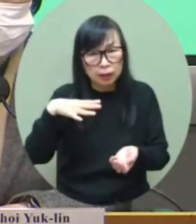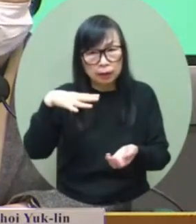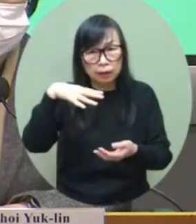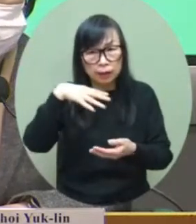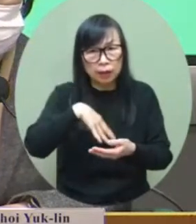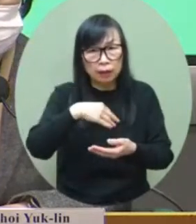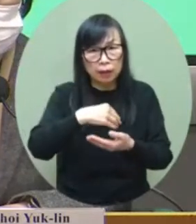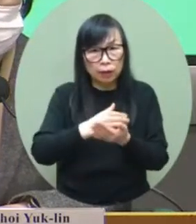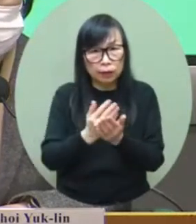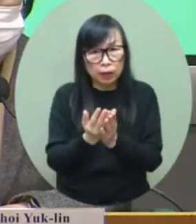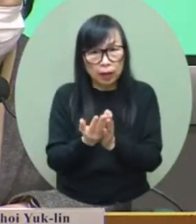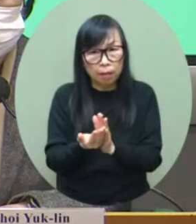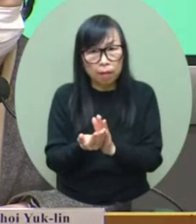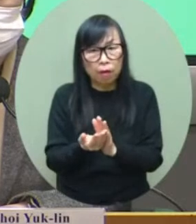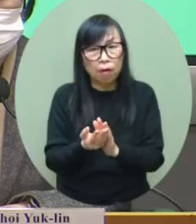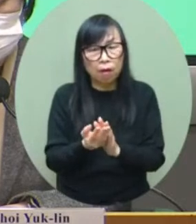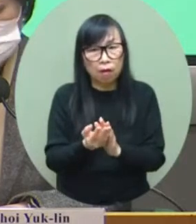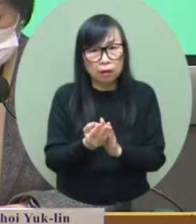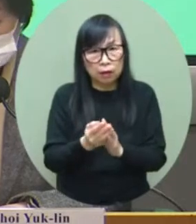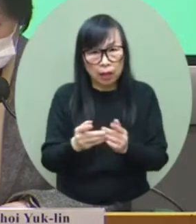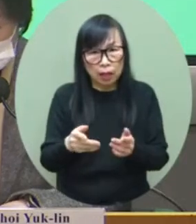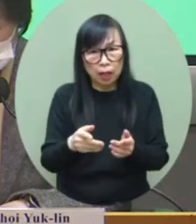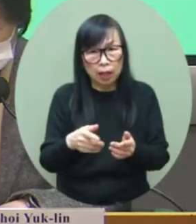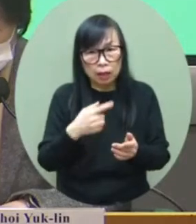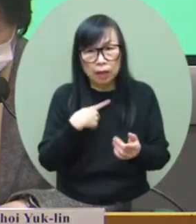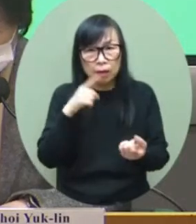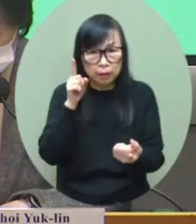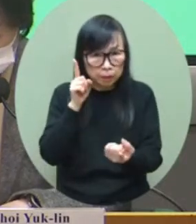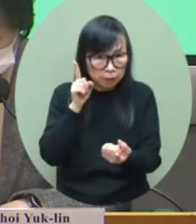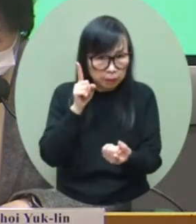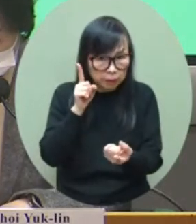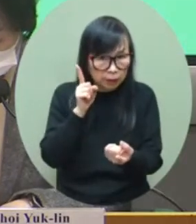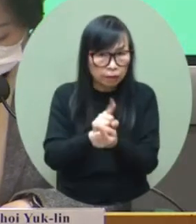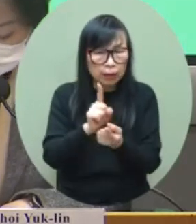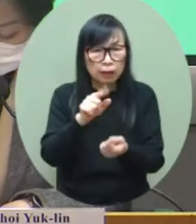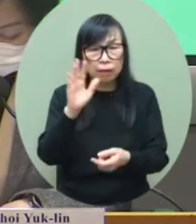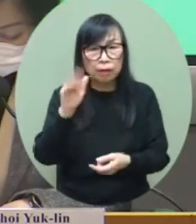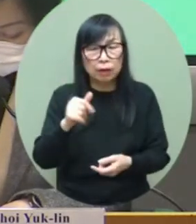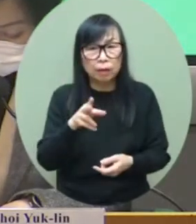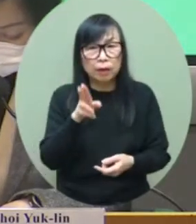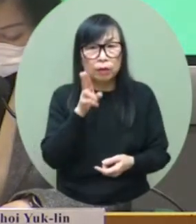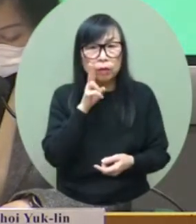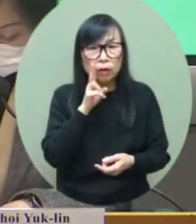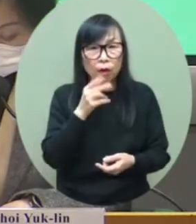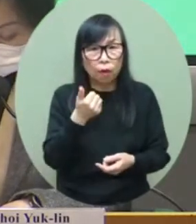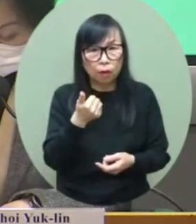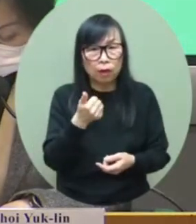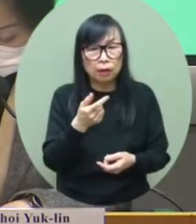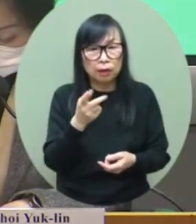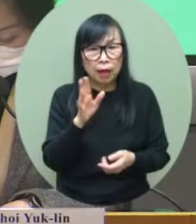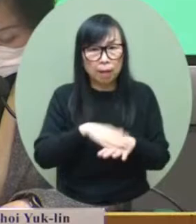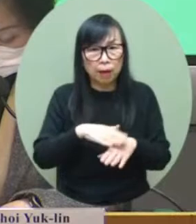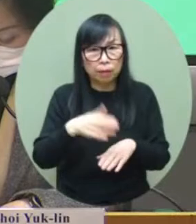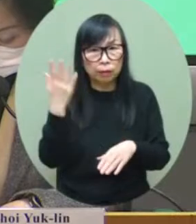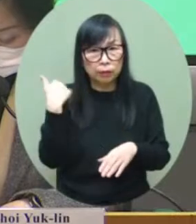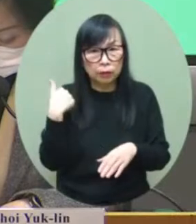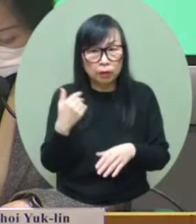their capacity. So we could respond, therefore, should there be fluctuations in